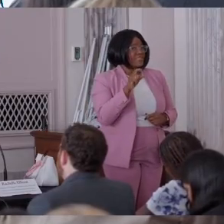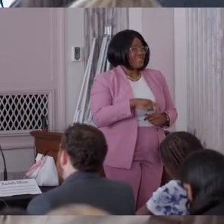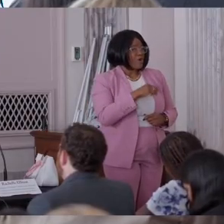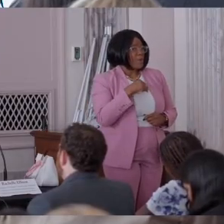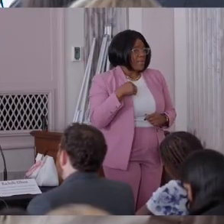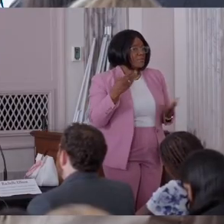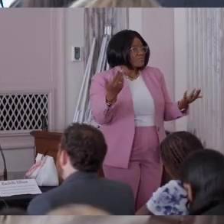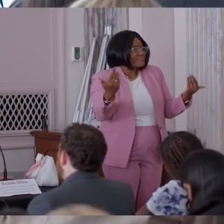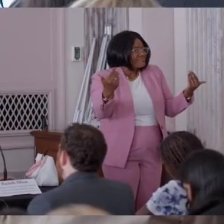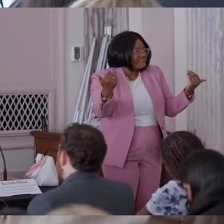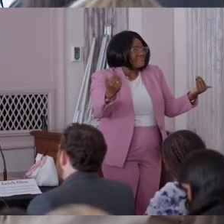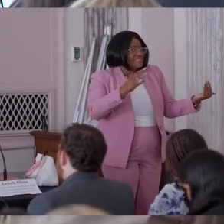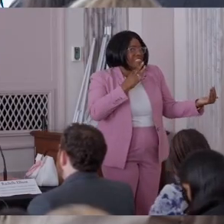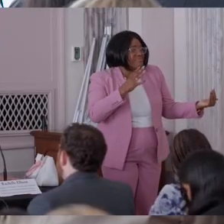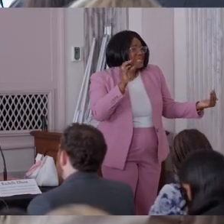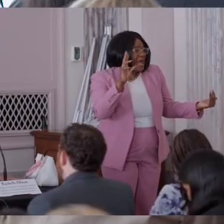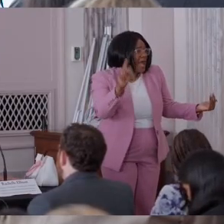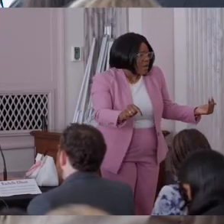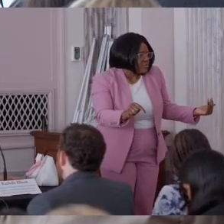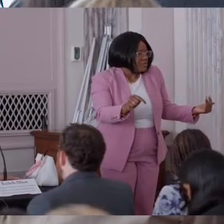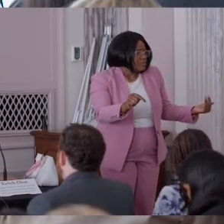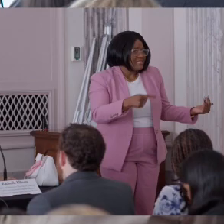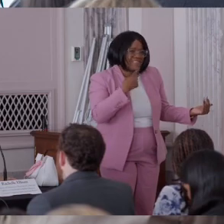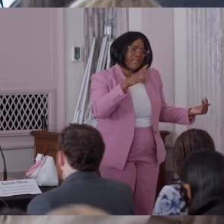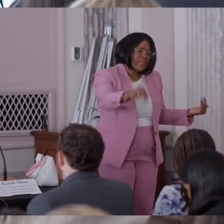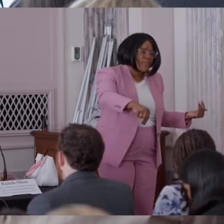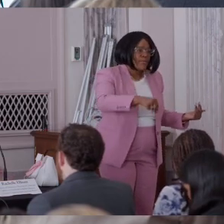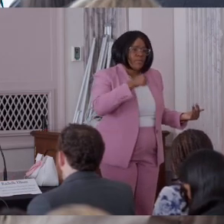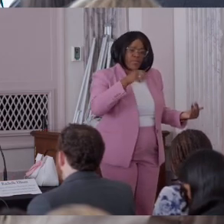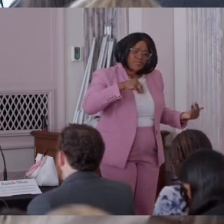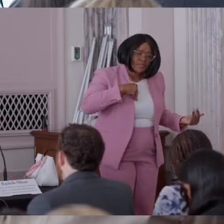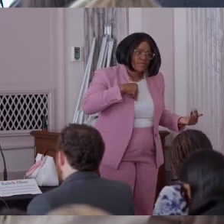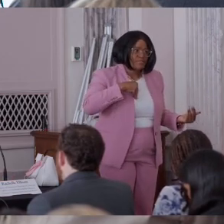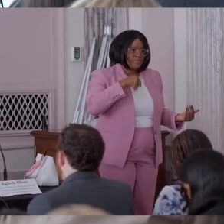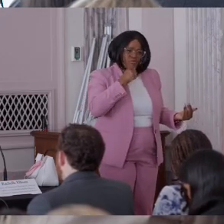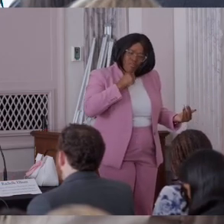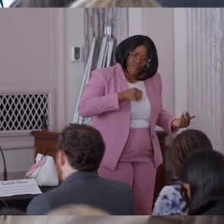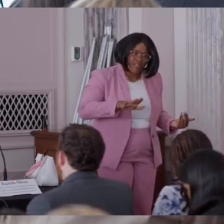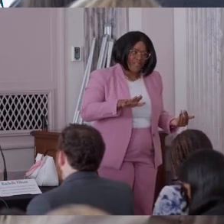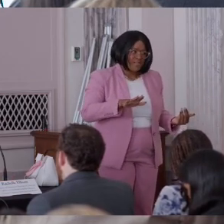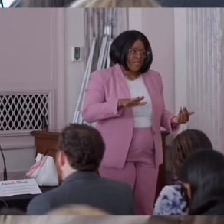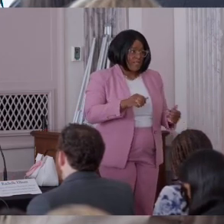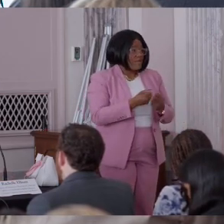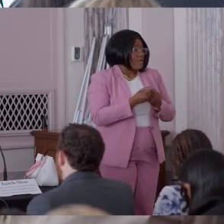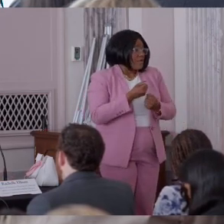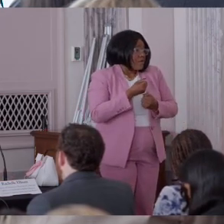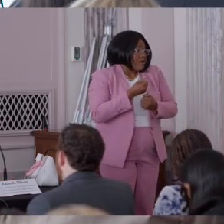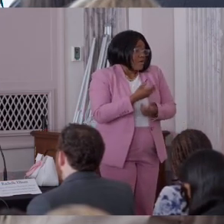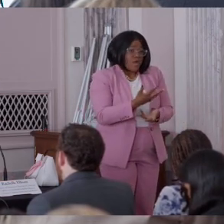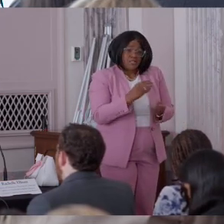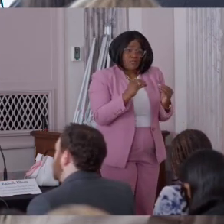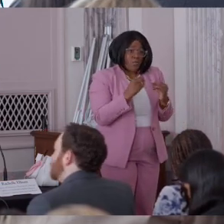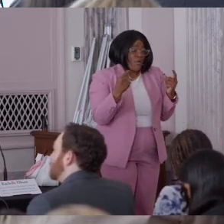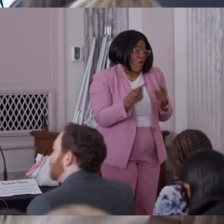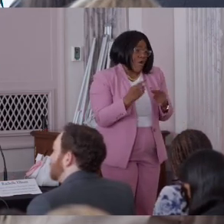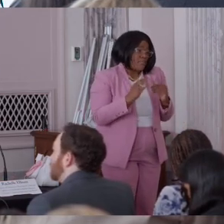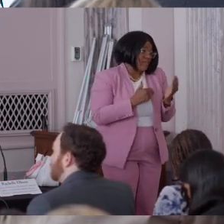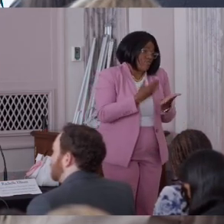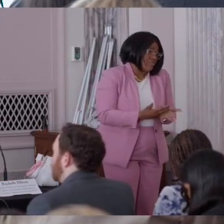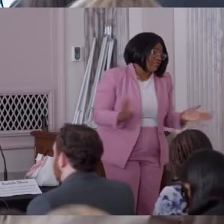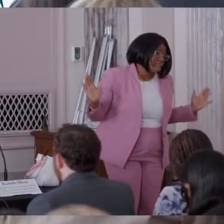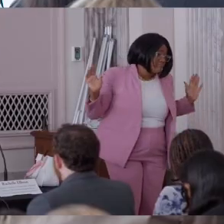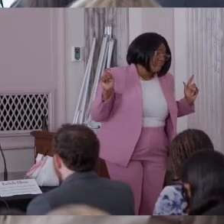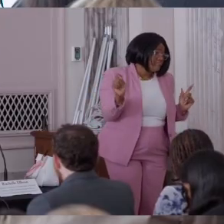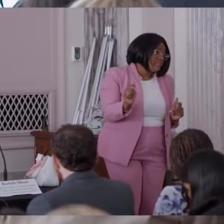members to speak out against these practices because they are actually causing a lot more harm than good. So I'm sorry.